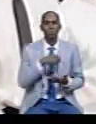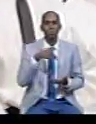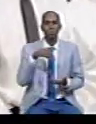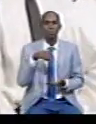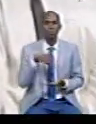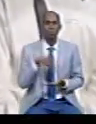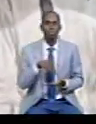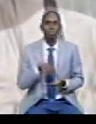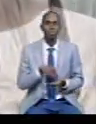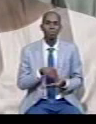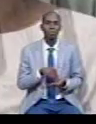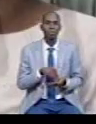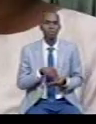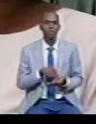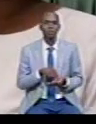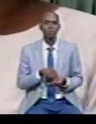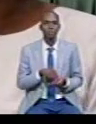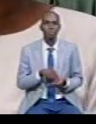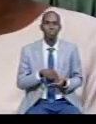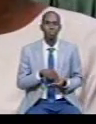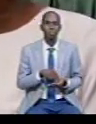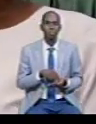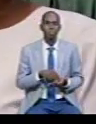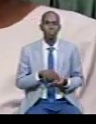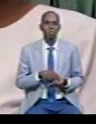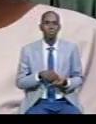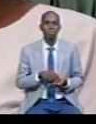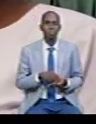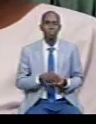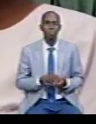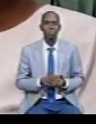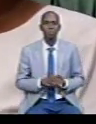stand. Let's not remove the